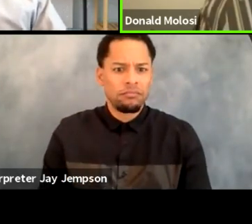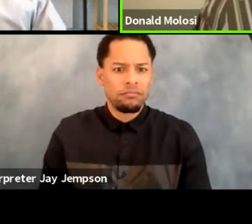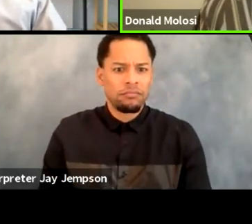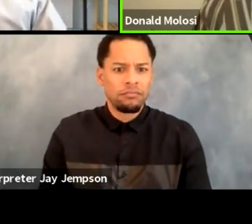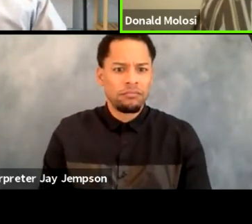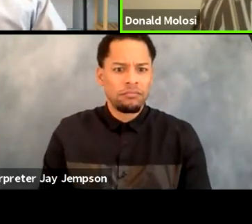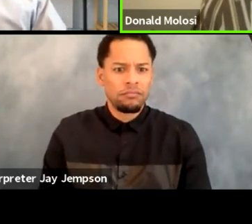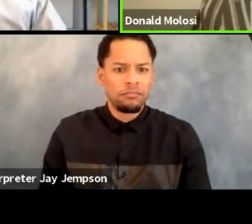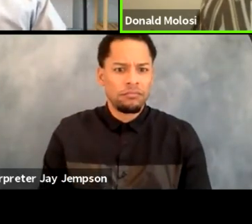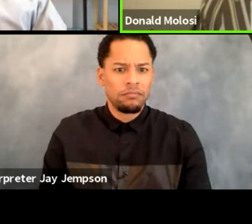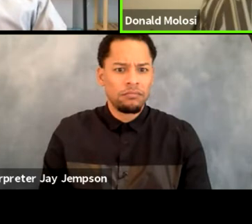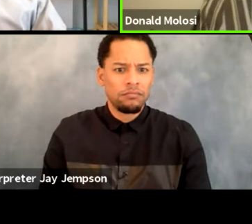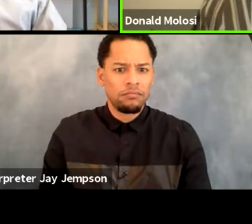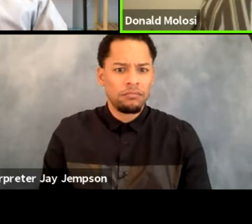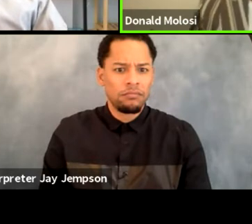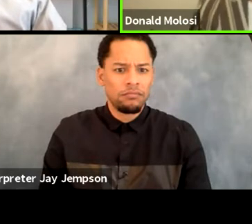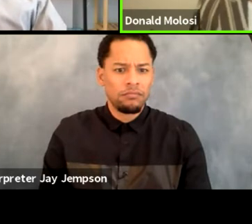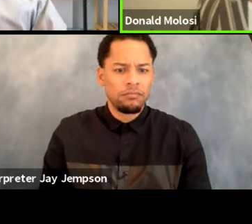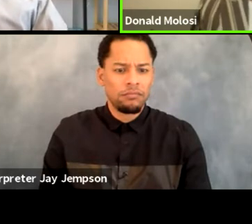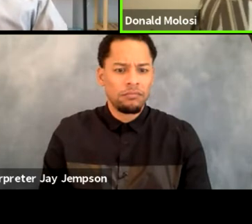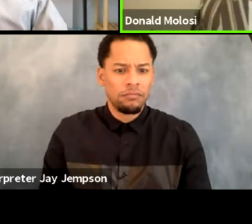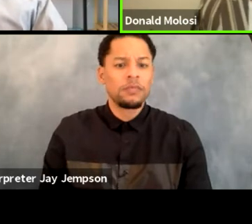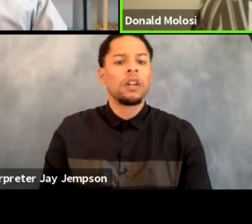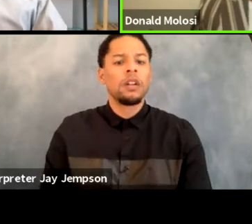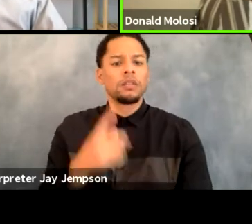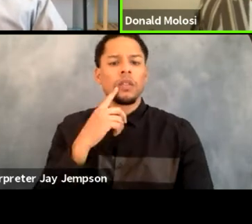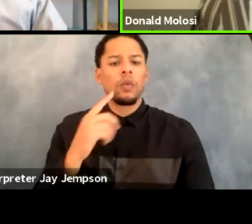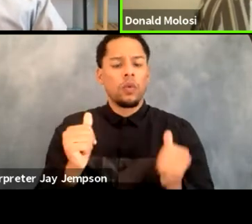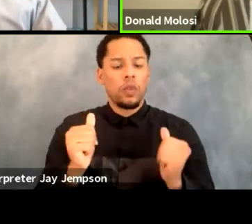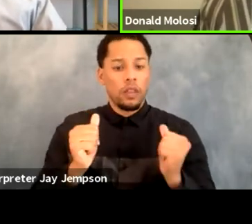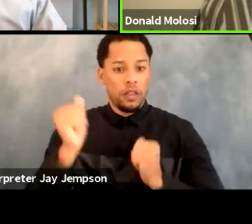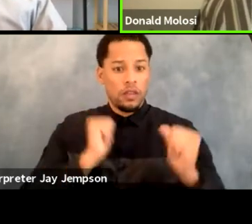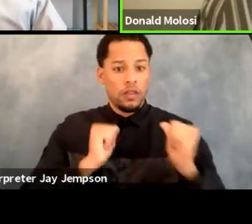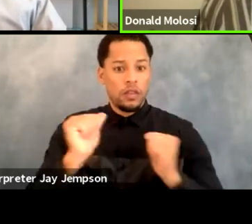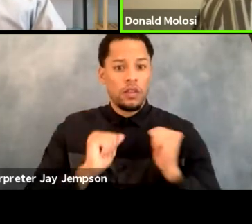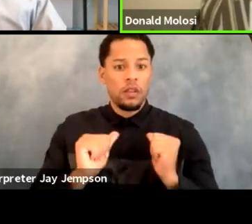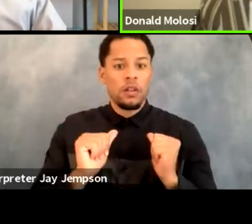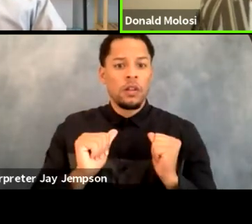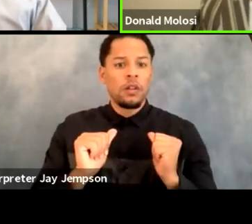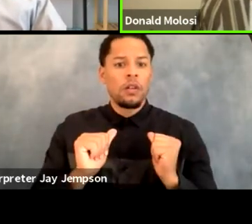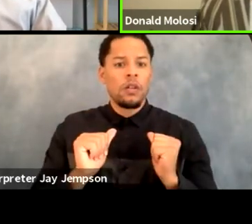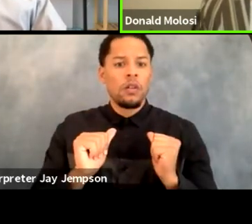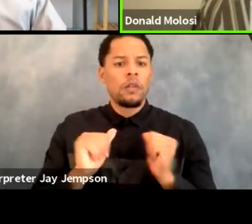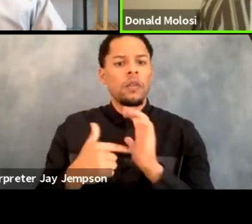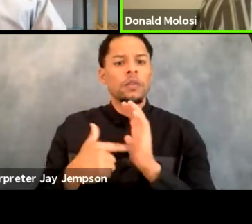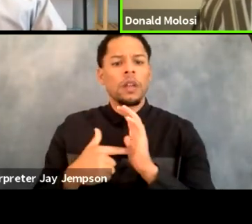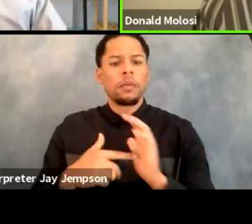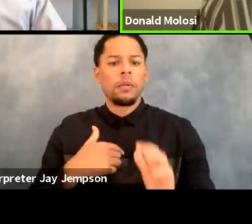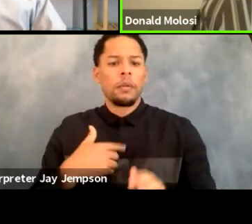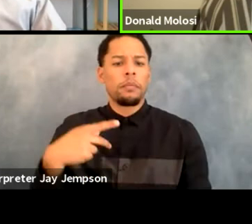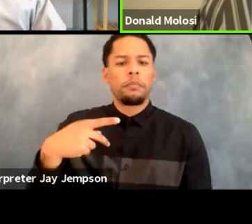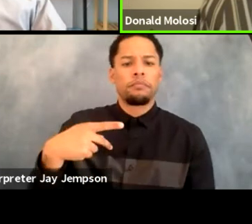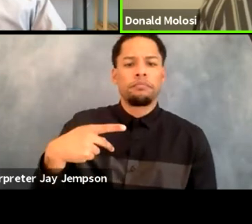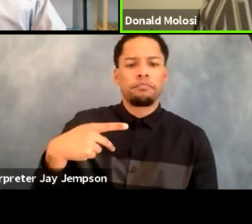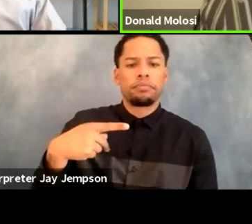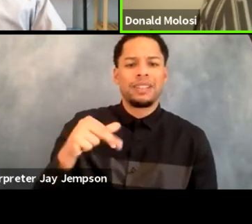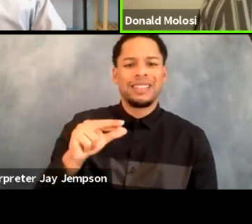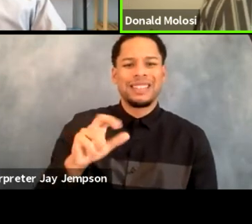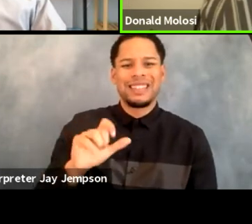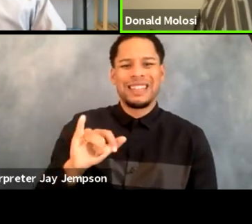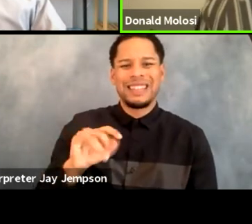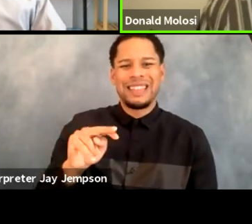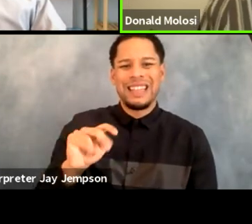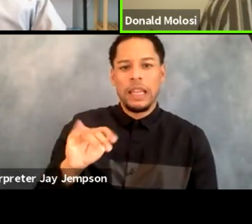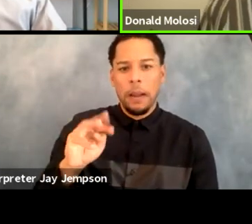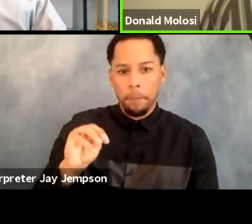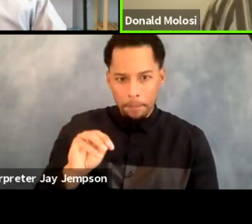know, Ibukun pointed out about how the proscenium is privileged over our own way of performing outdoors and sites